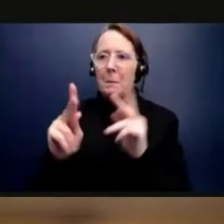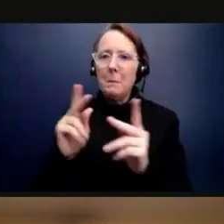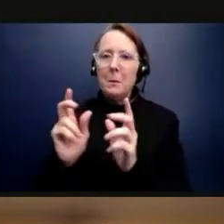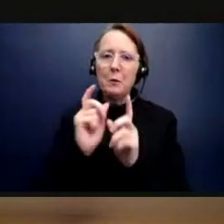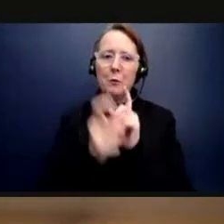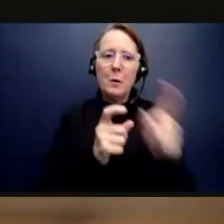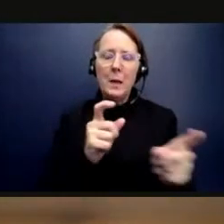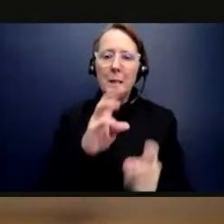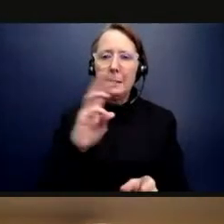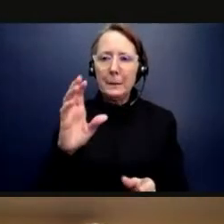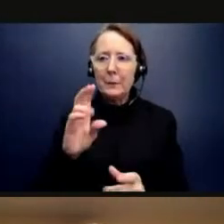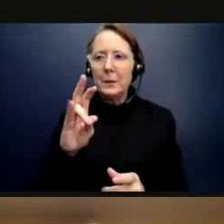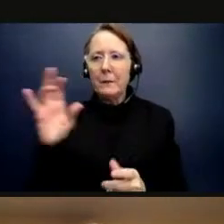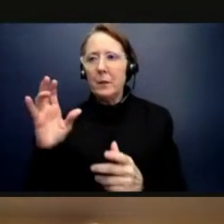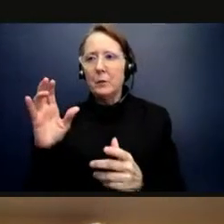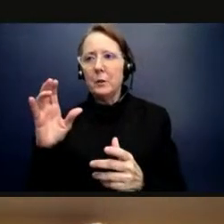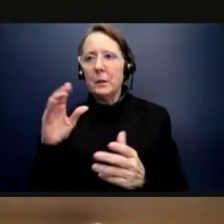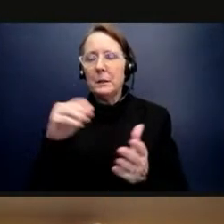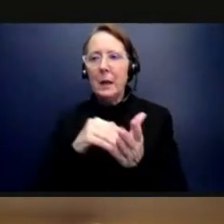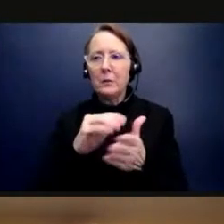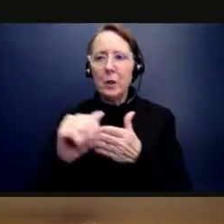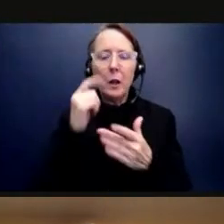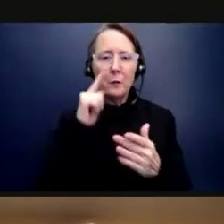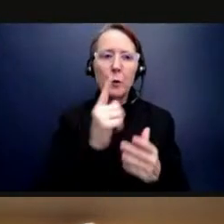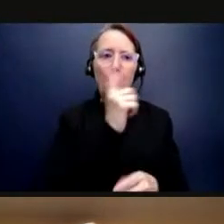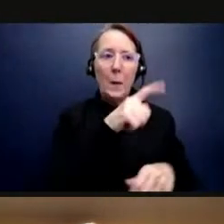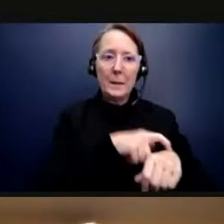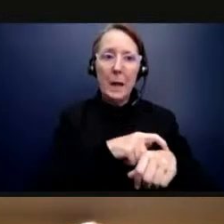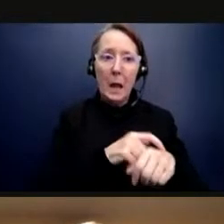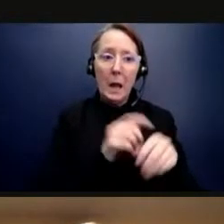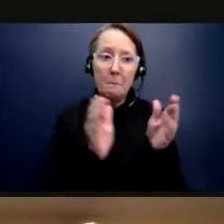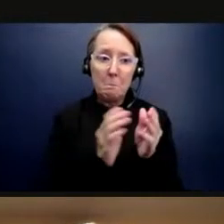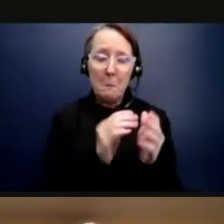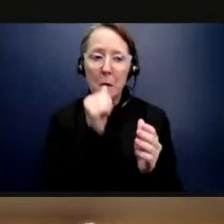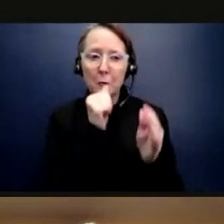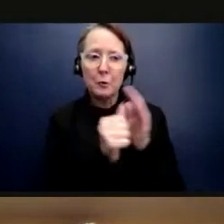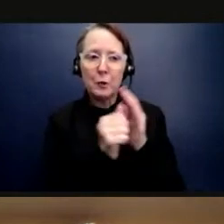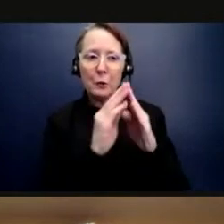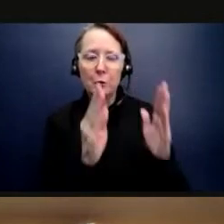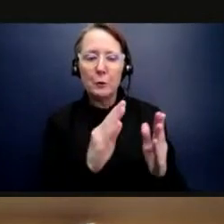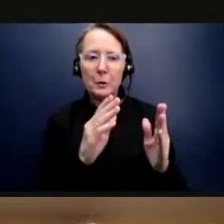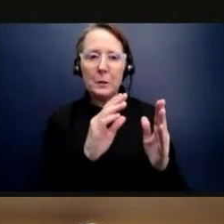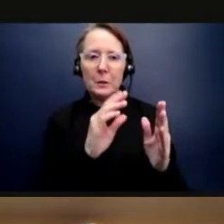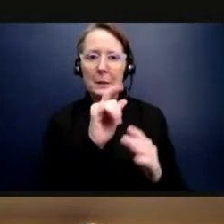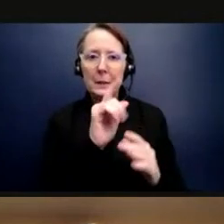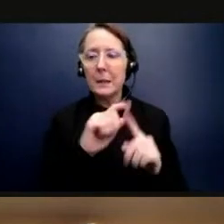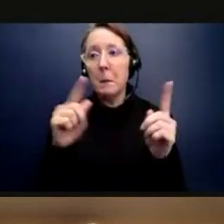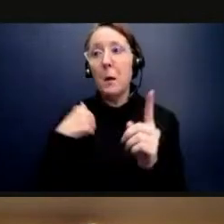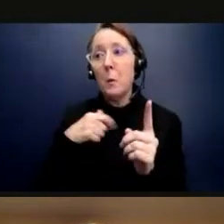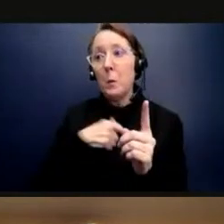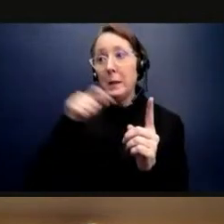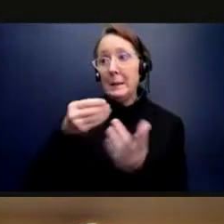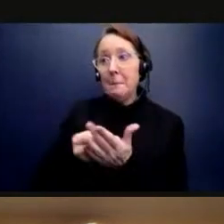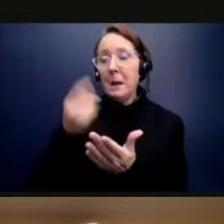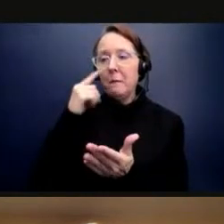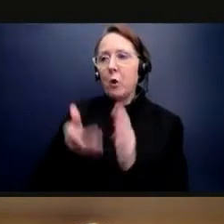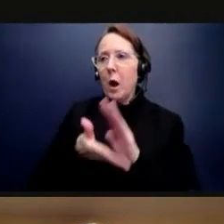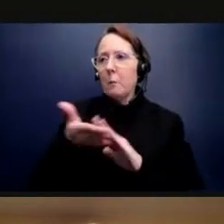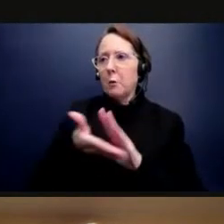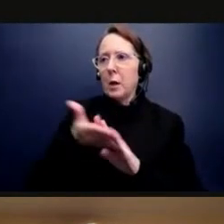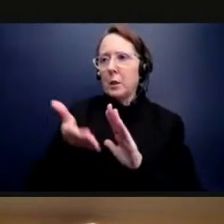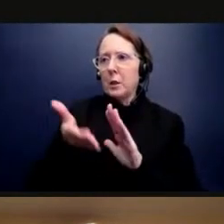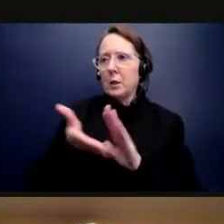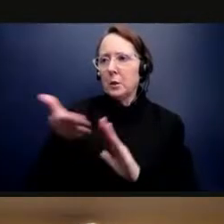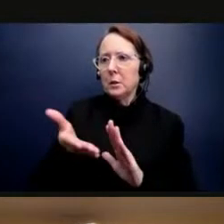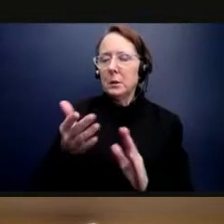$750,000 for one-time micro shelter sites, but we need, you know, funding for operations. You know, this is difficult,